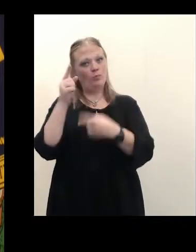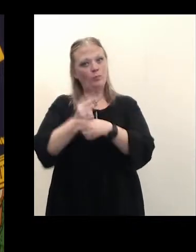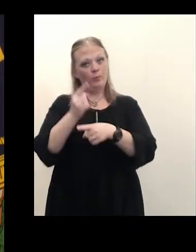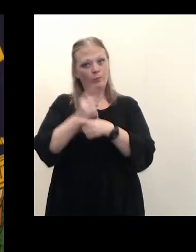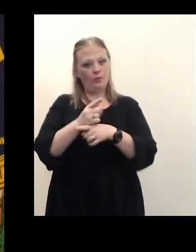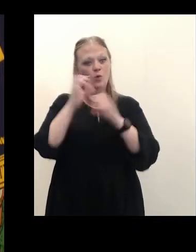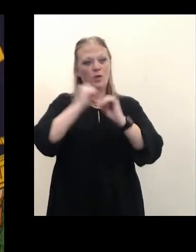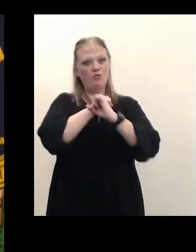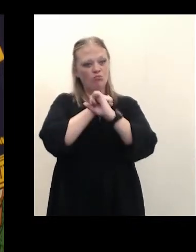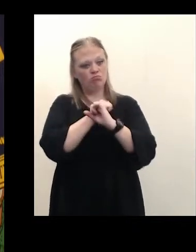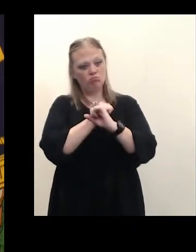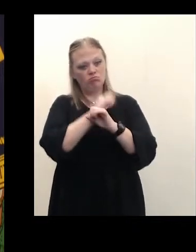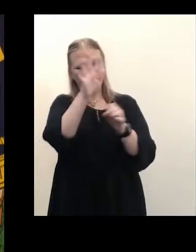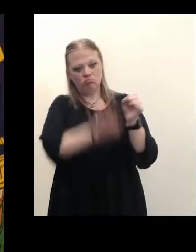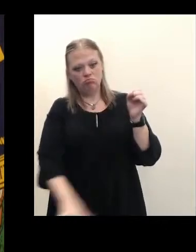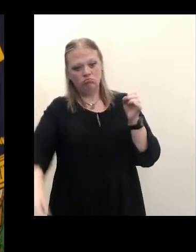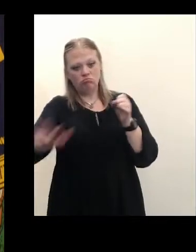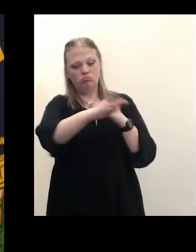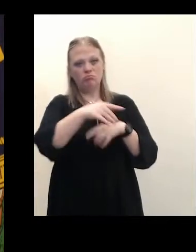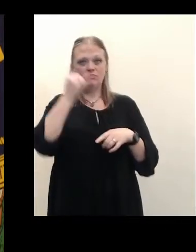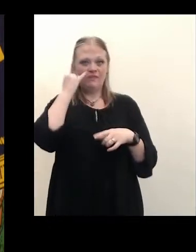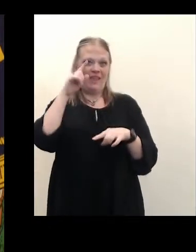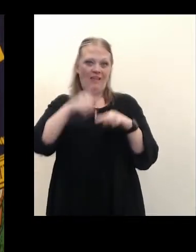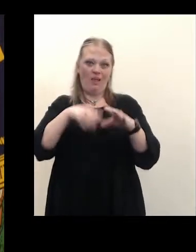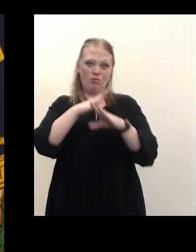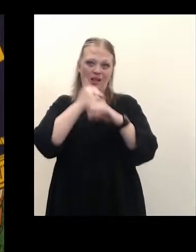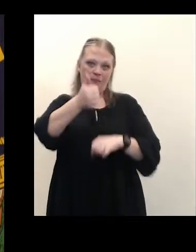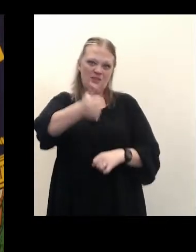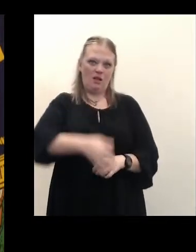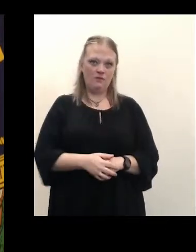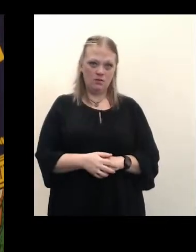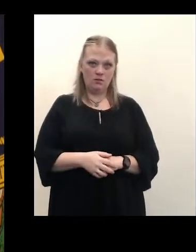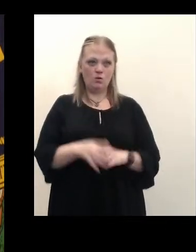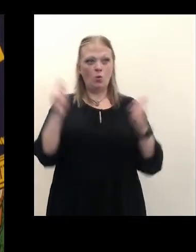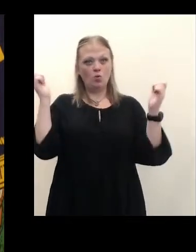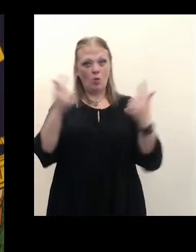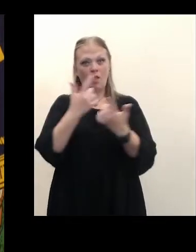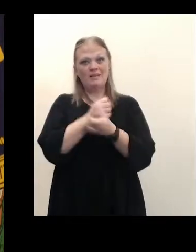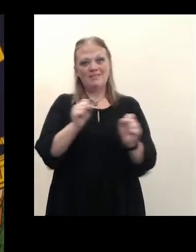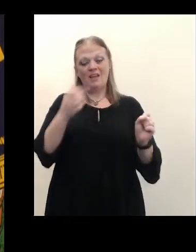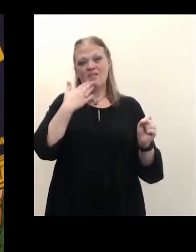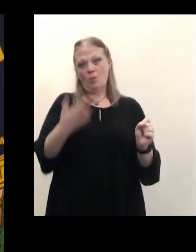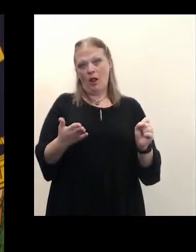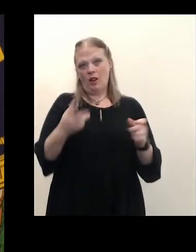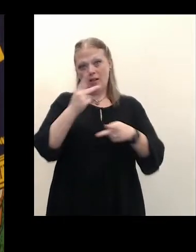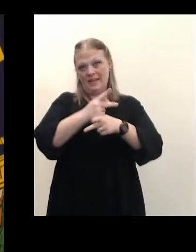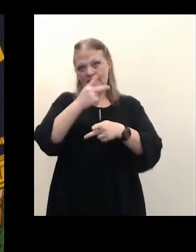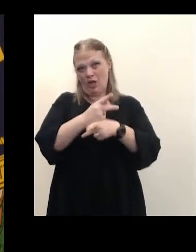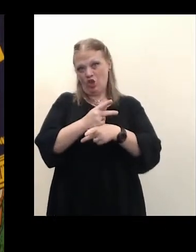protect those individuals who otherwise cannot protect themselves. To all, be safe and well. Take care, and